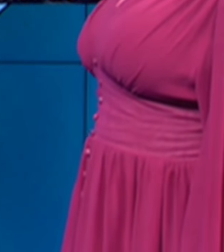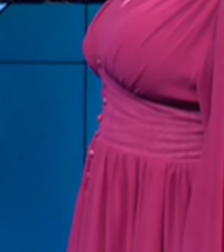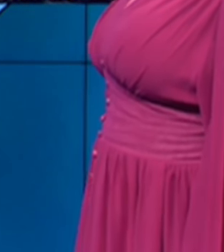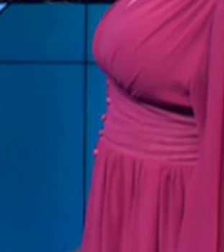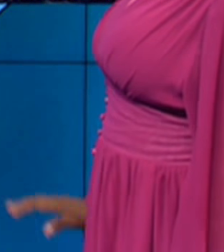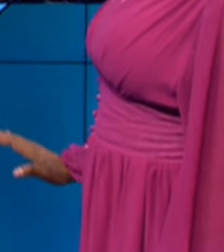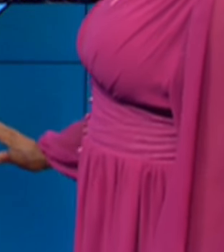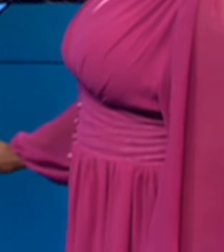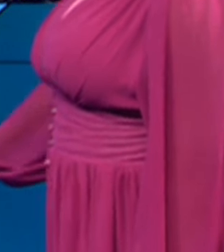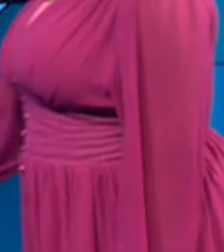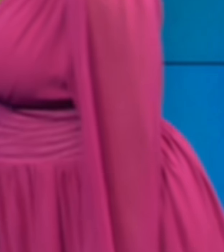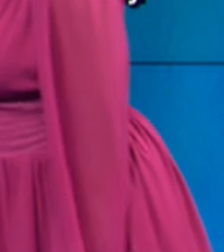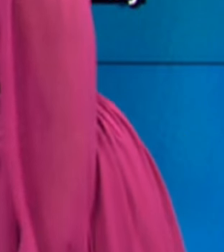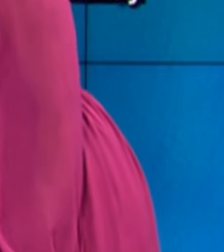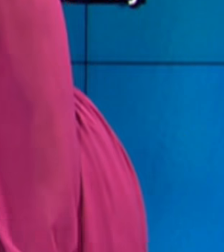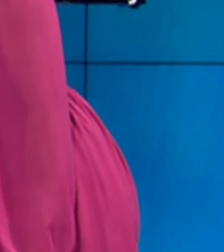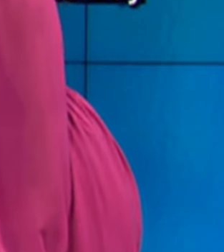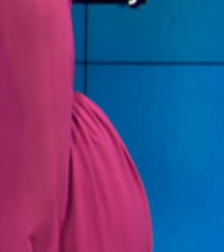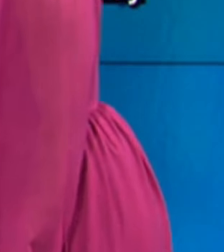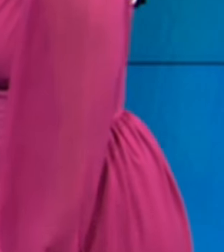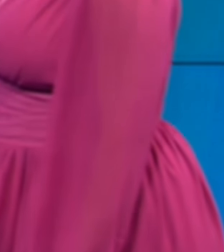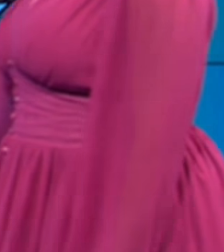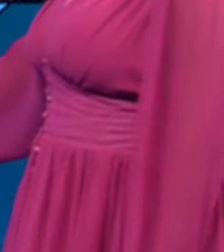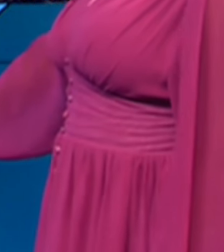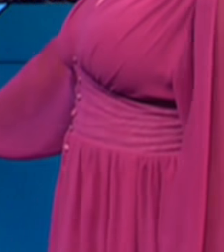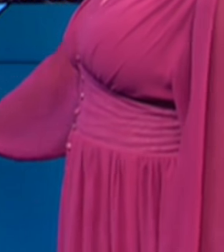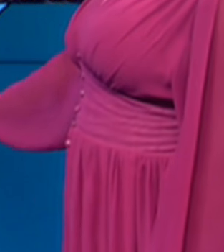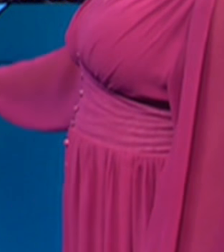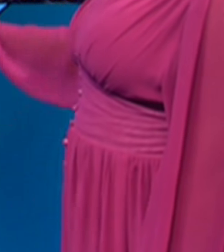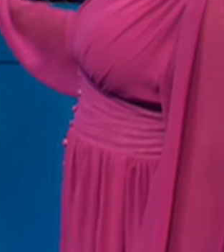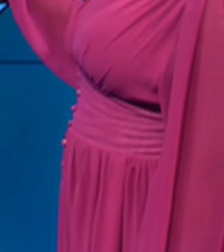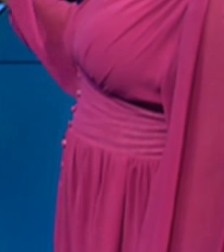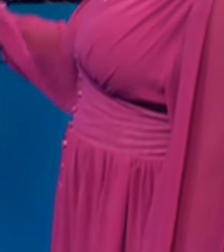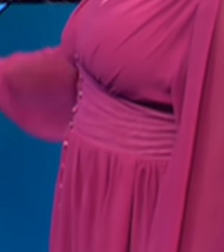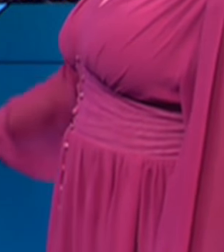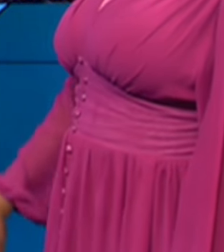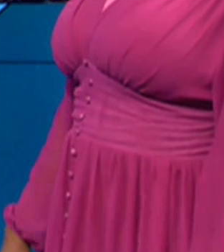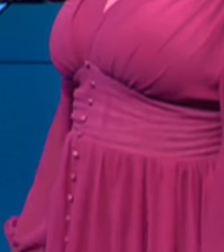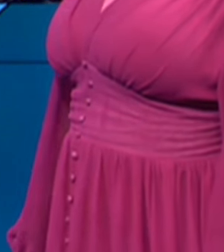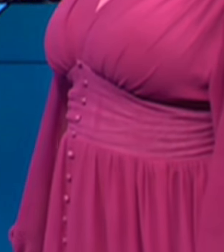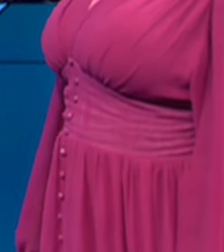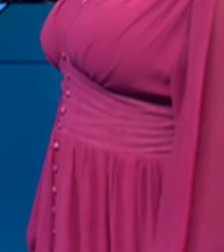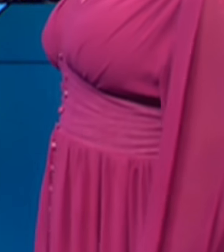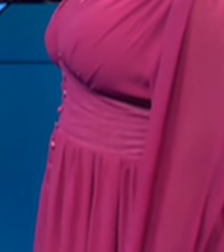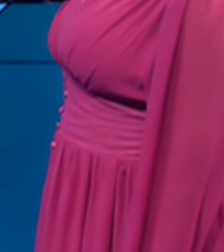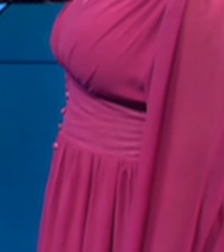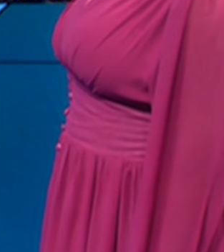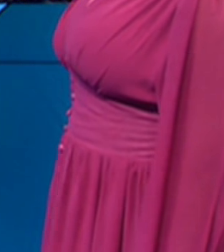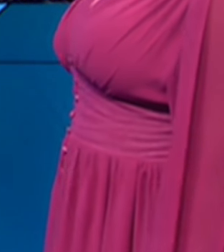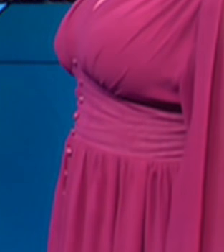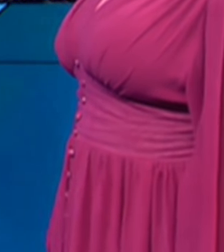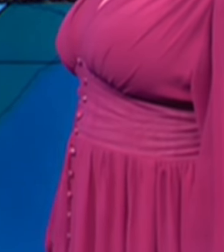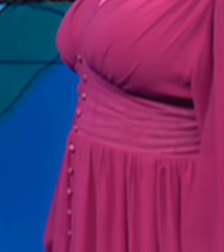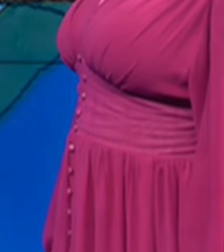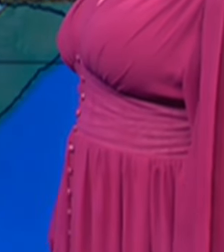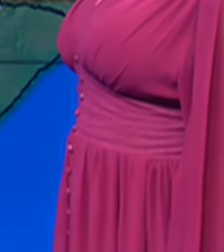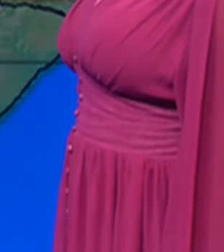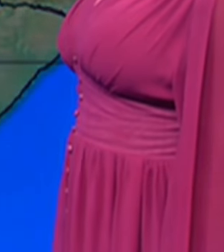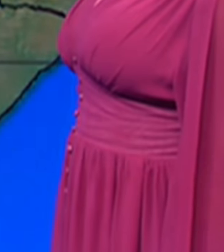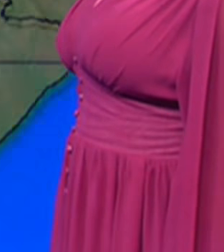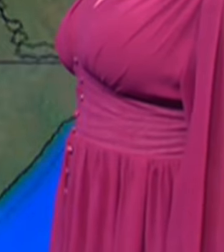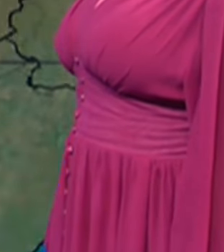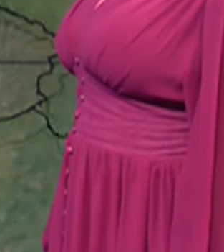go sasa le gona jalo re lebelela gona go la Motsekapa go thegola gona go la Eastern Cape go ya godimo gona go la KwaZulu-Natal go santšane go ene le memoya a